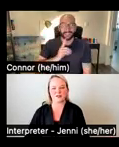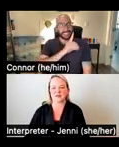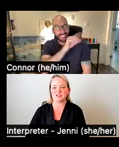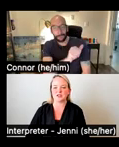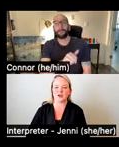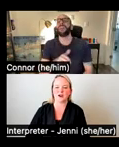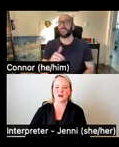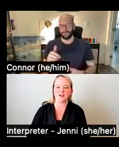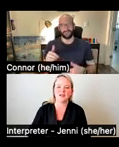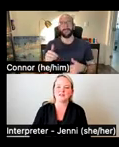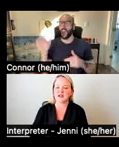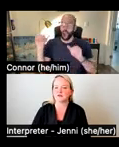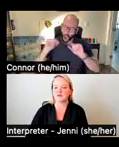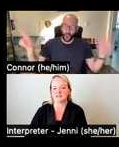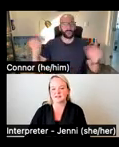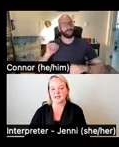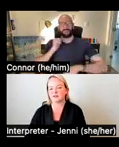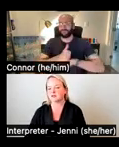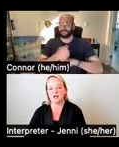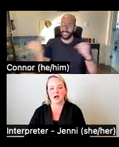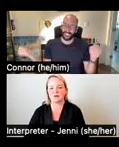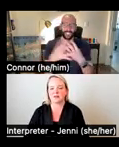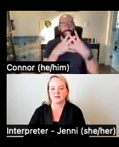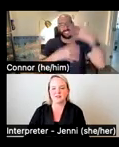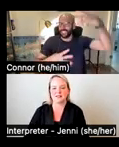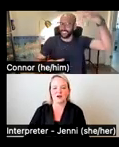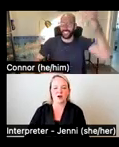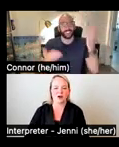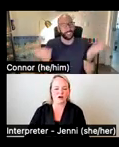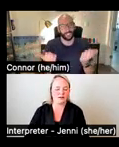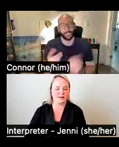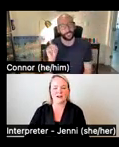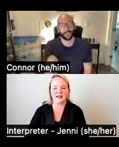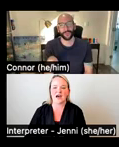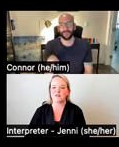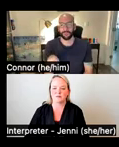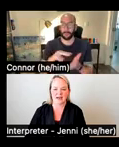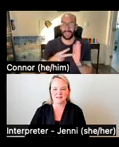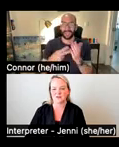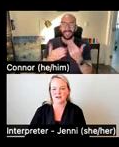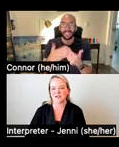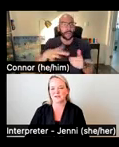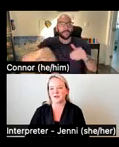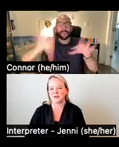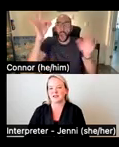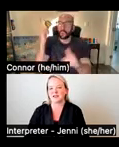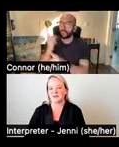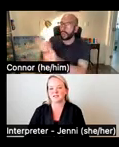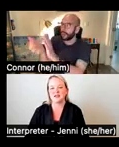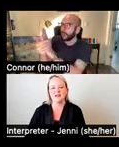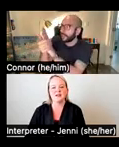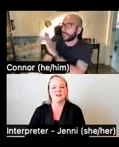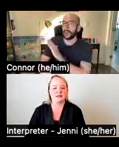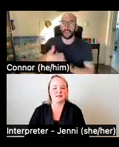this information along, deaf, disabled. I would love to see all here and have a massive directory that we can